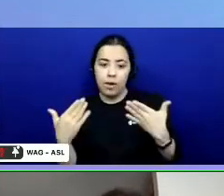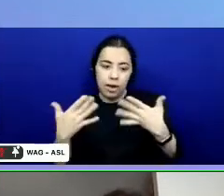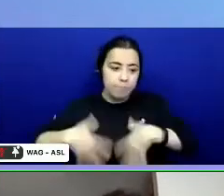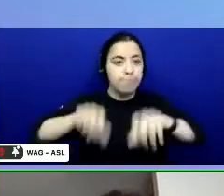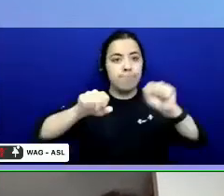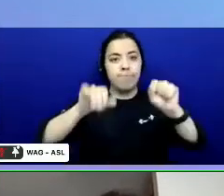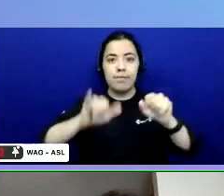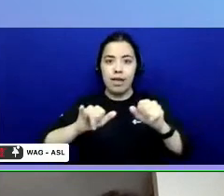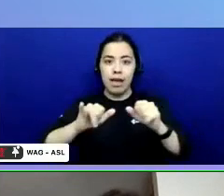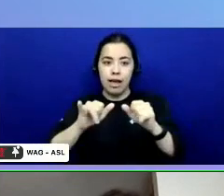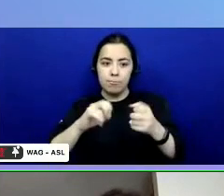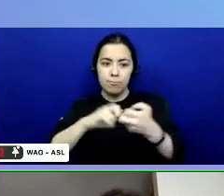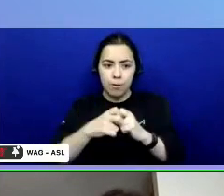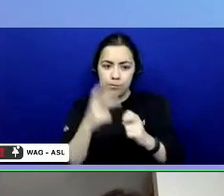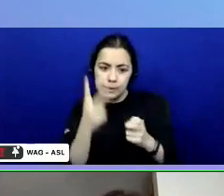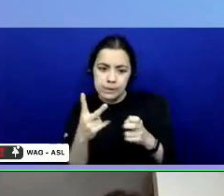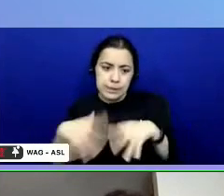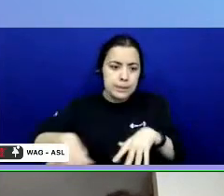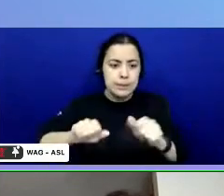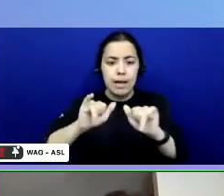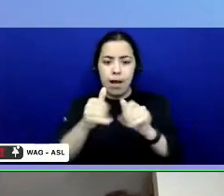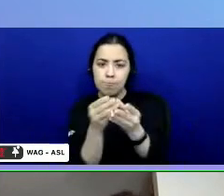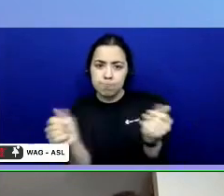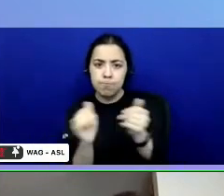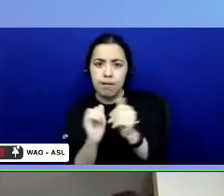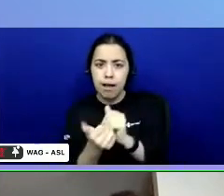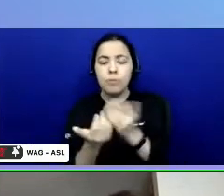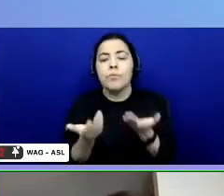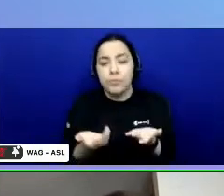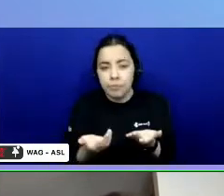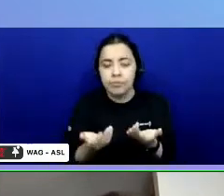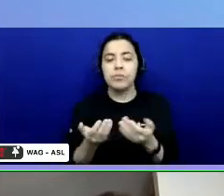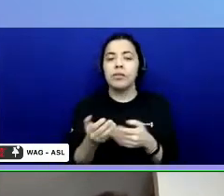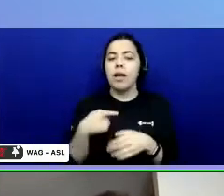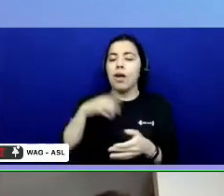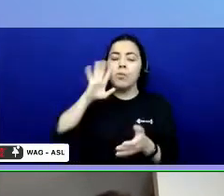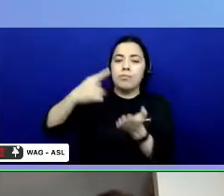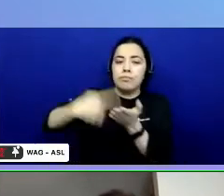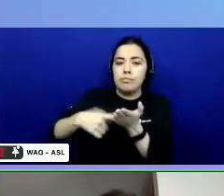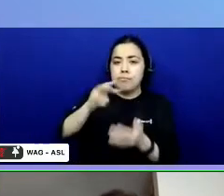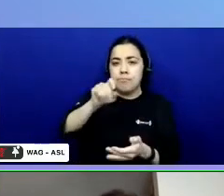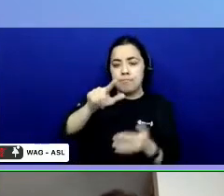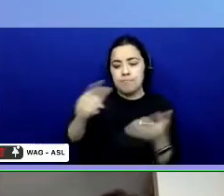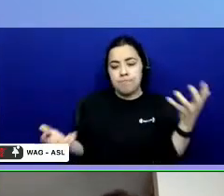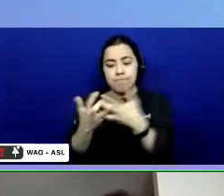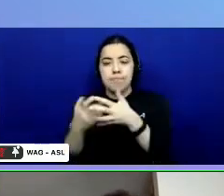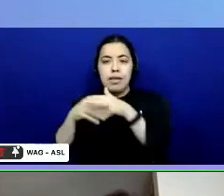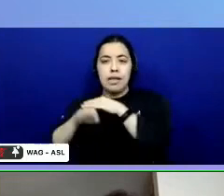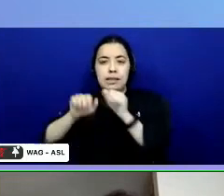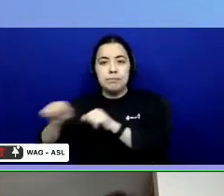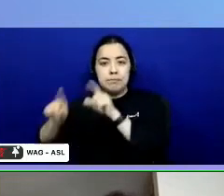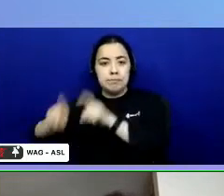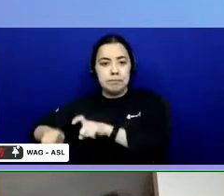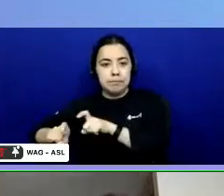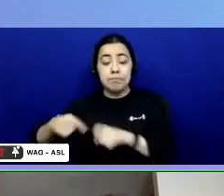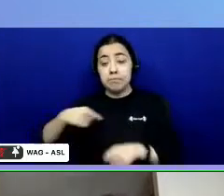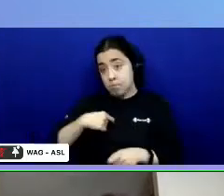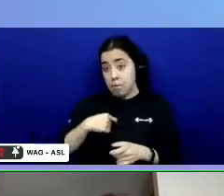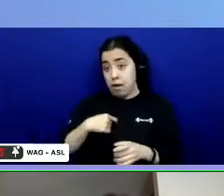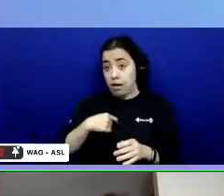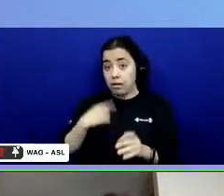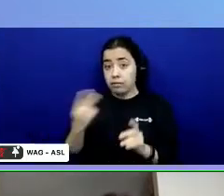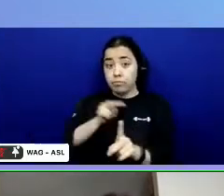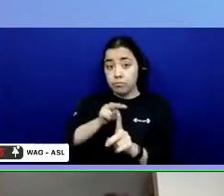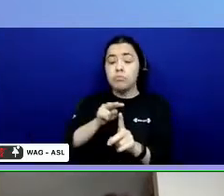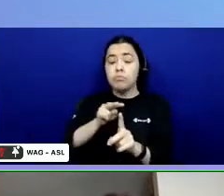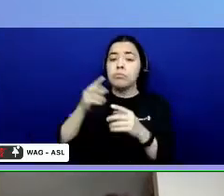problem. And so I'm going to talk a little bit about where I think machine learning fits into accessibility testing. I believe that machine learning